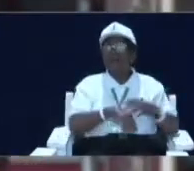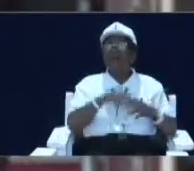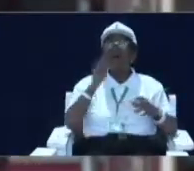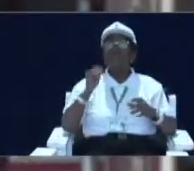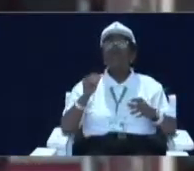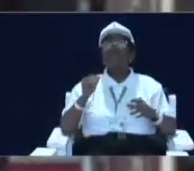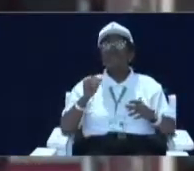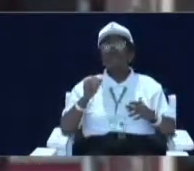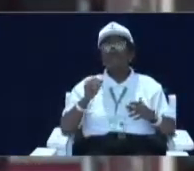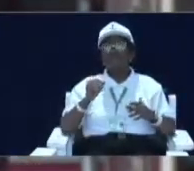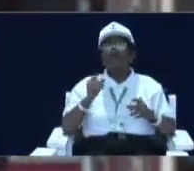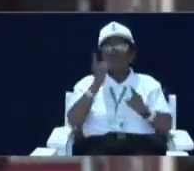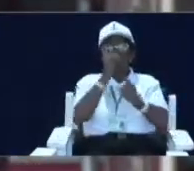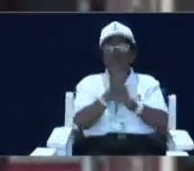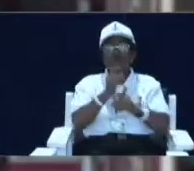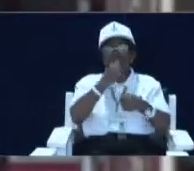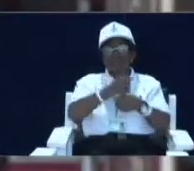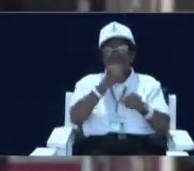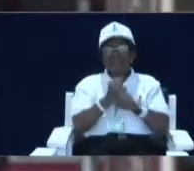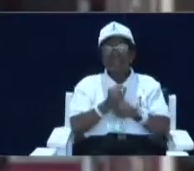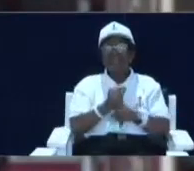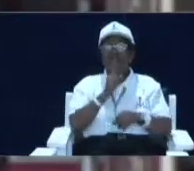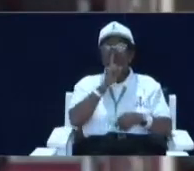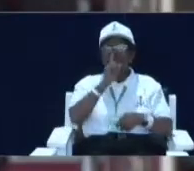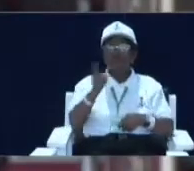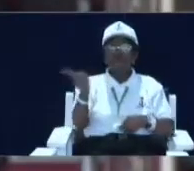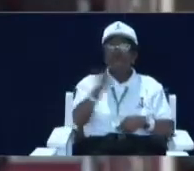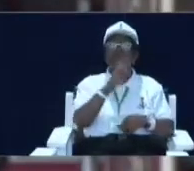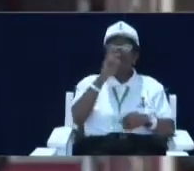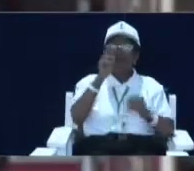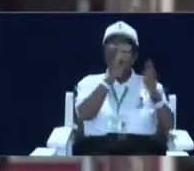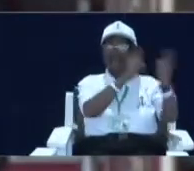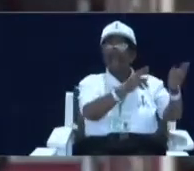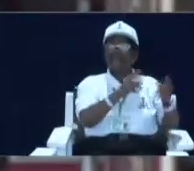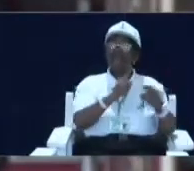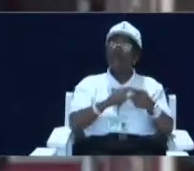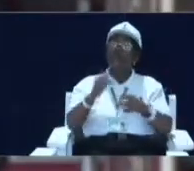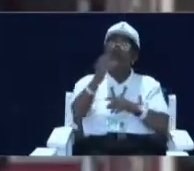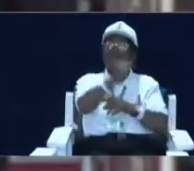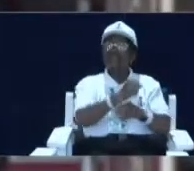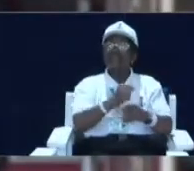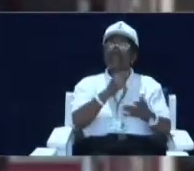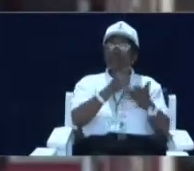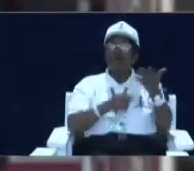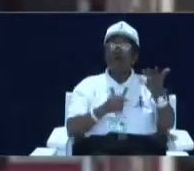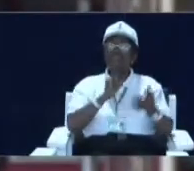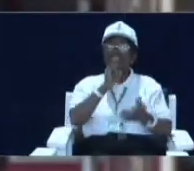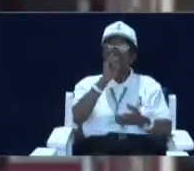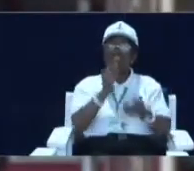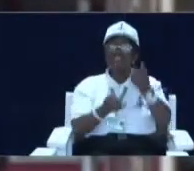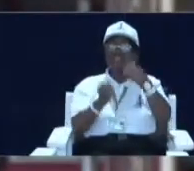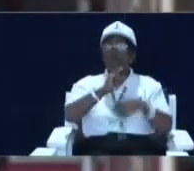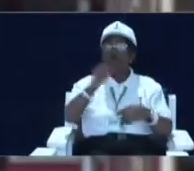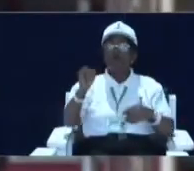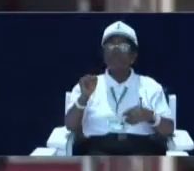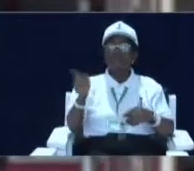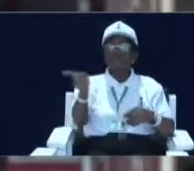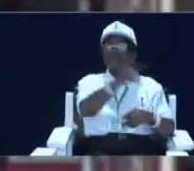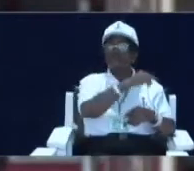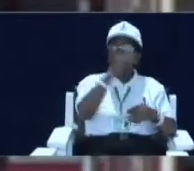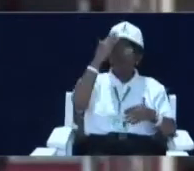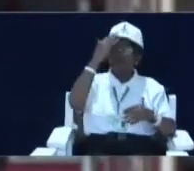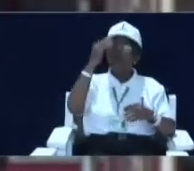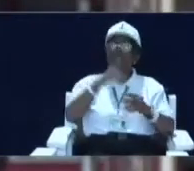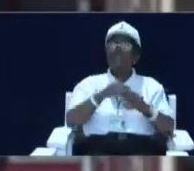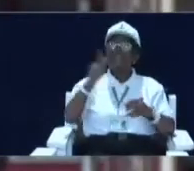you are ready to take what is coming. You know, in Genesis chapter 13, if